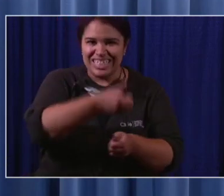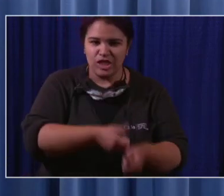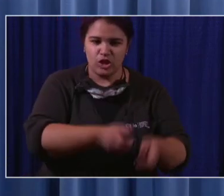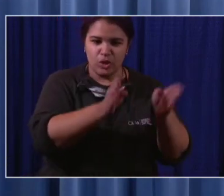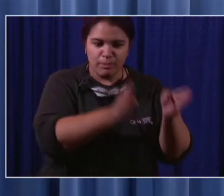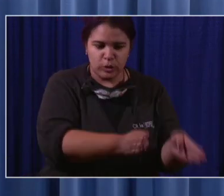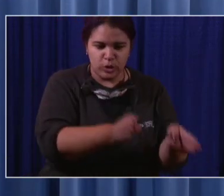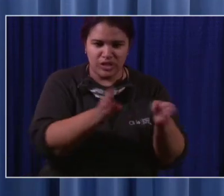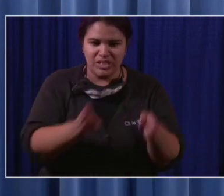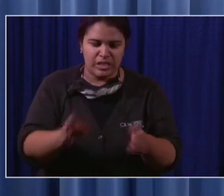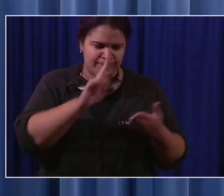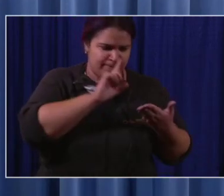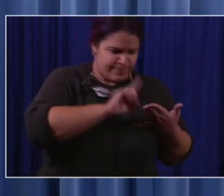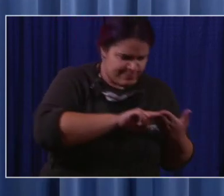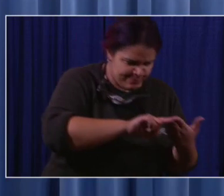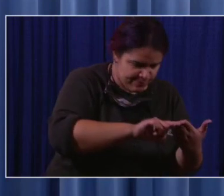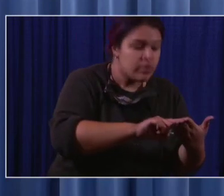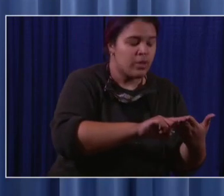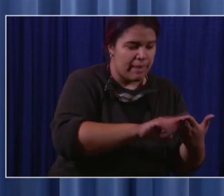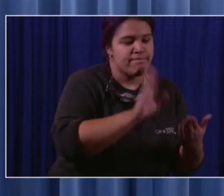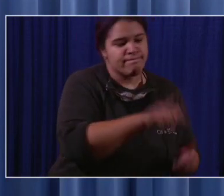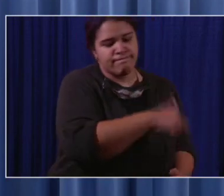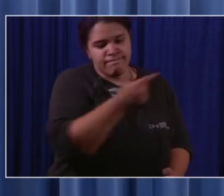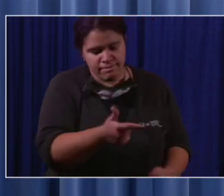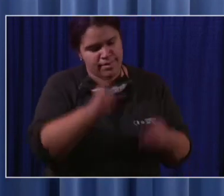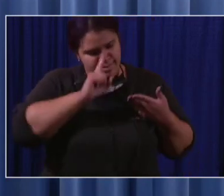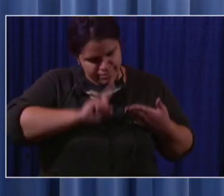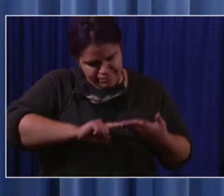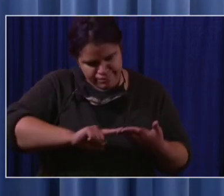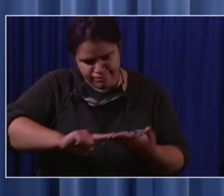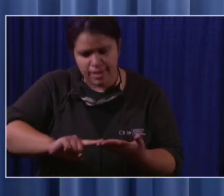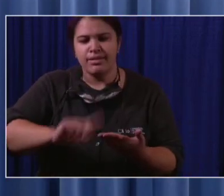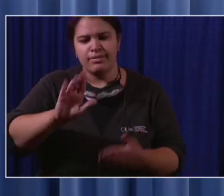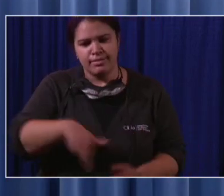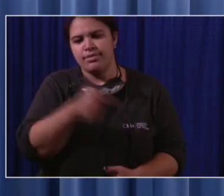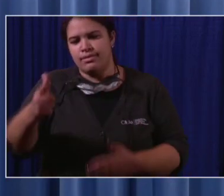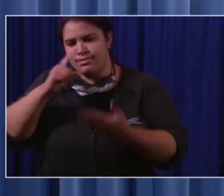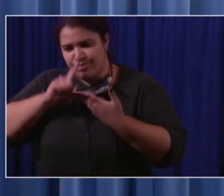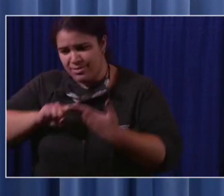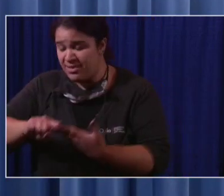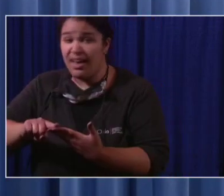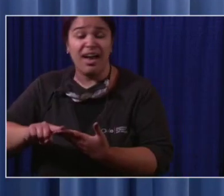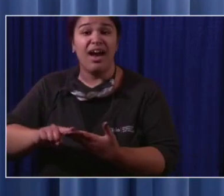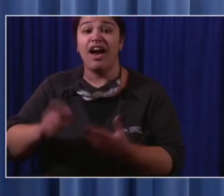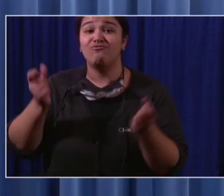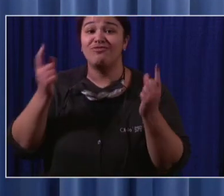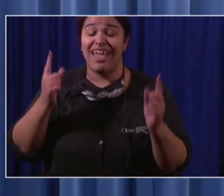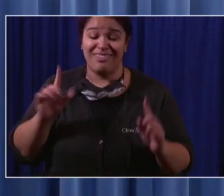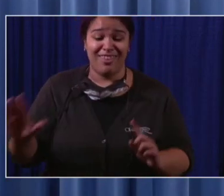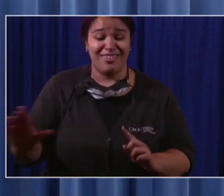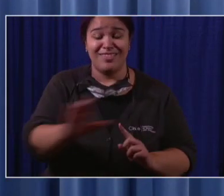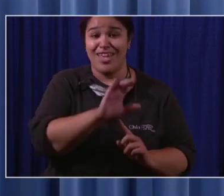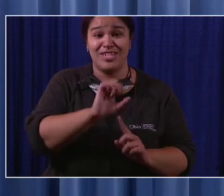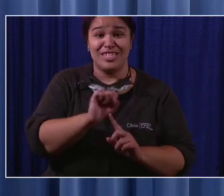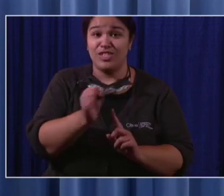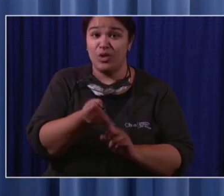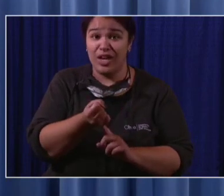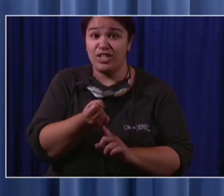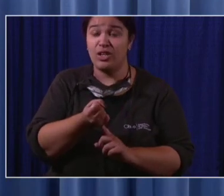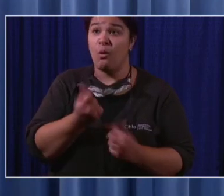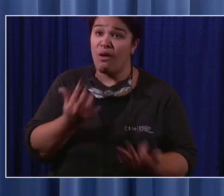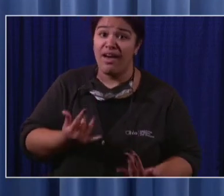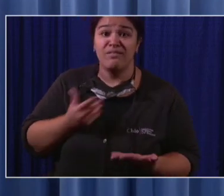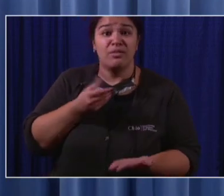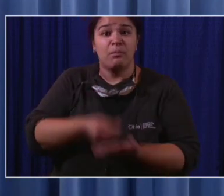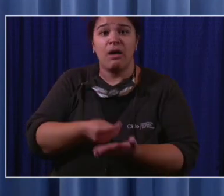situation. And look, I understand, how tough this could be, but we have to follow the law, and